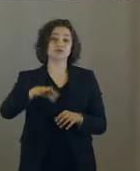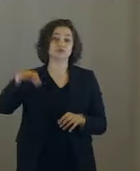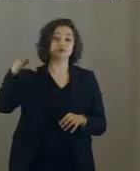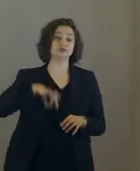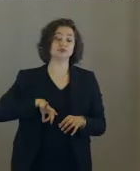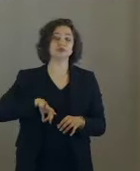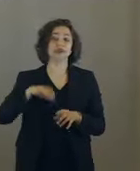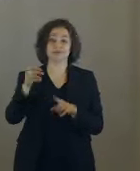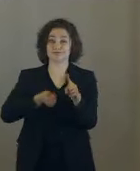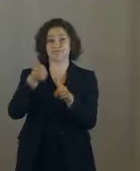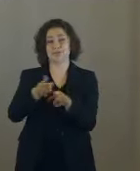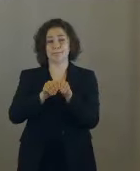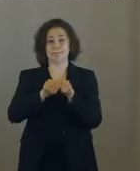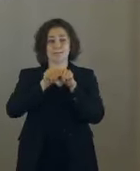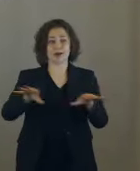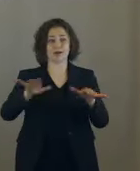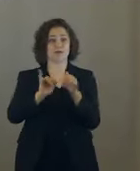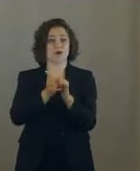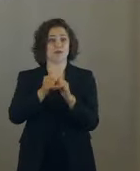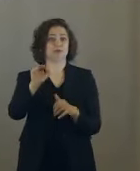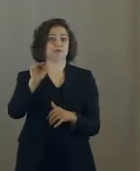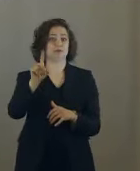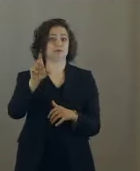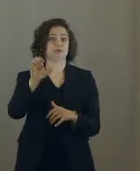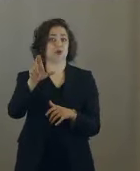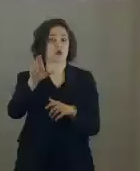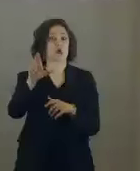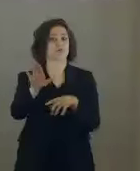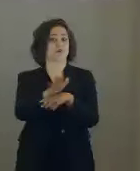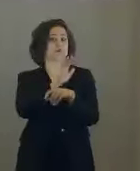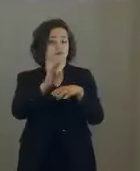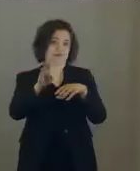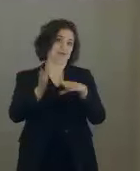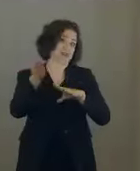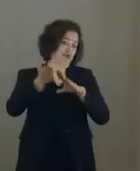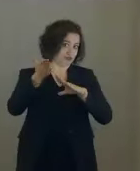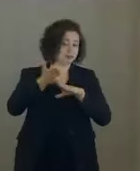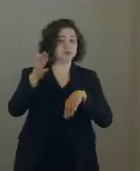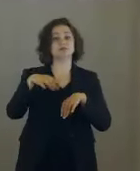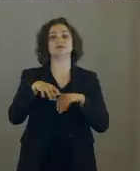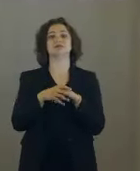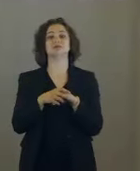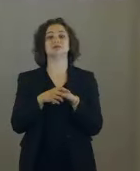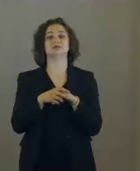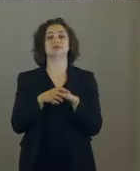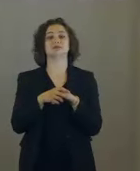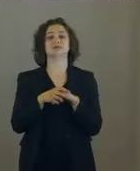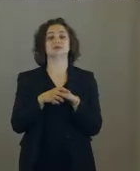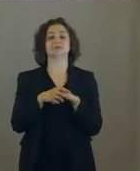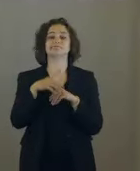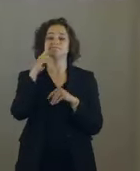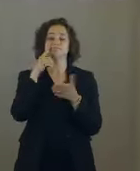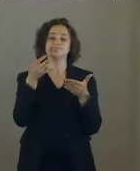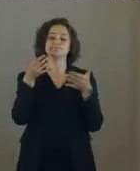make a significant impact in how the department functions and operates. So, yeah, I just think as we move forward